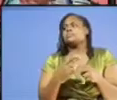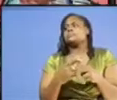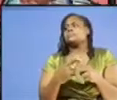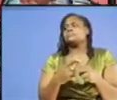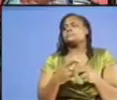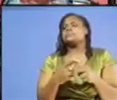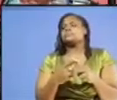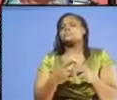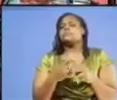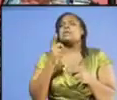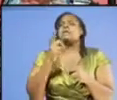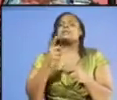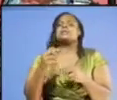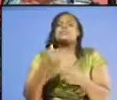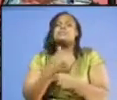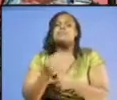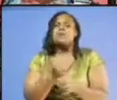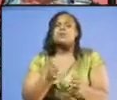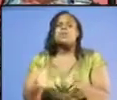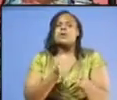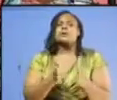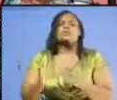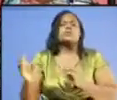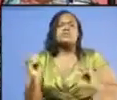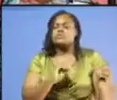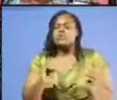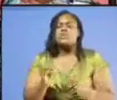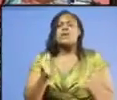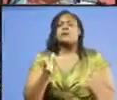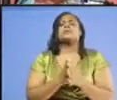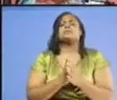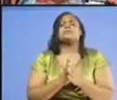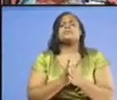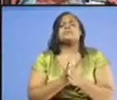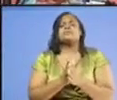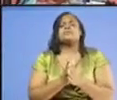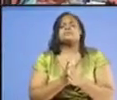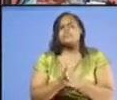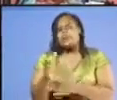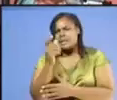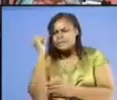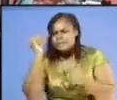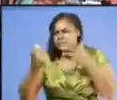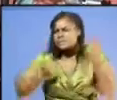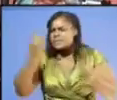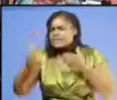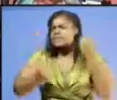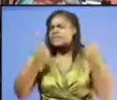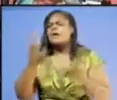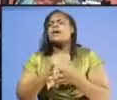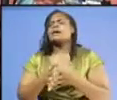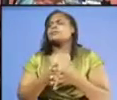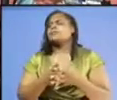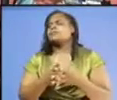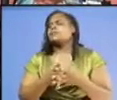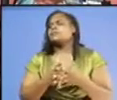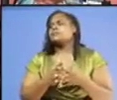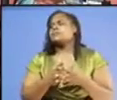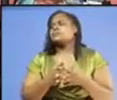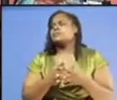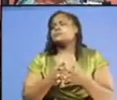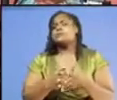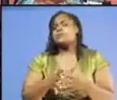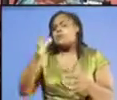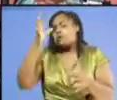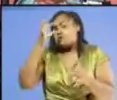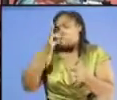He'll make a way in the middle of nowhere. Can I tell you? Can I testify? Faith and hope may get